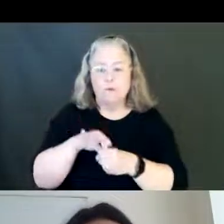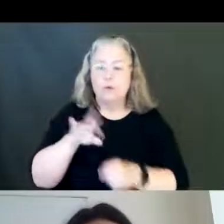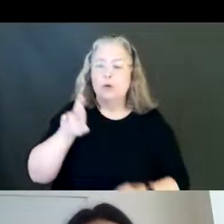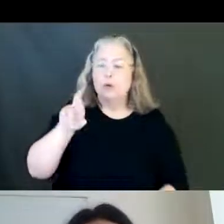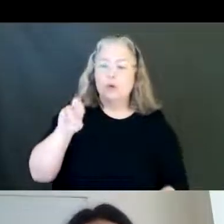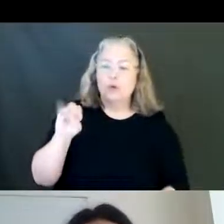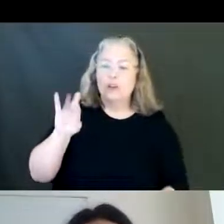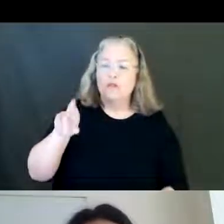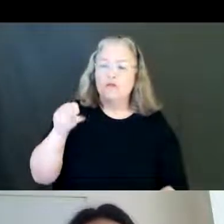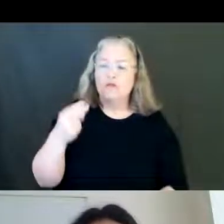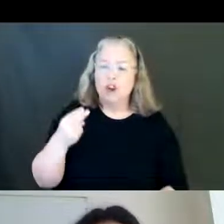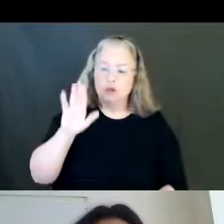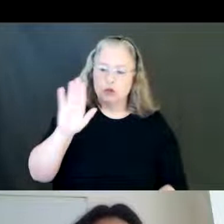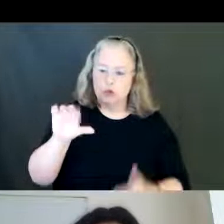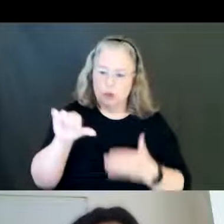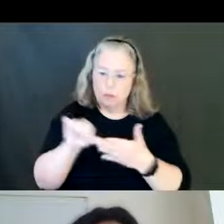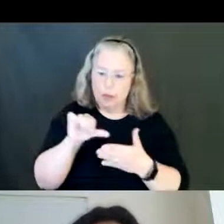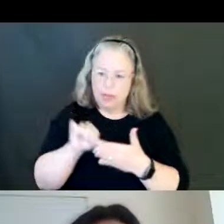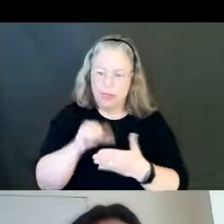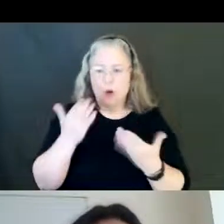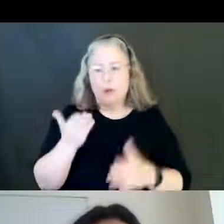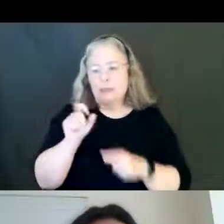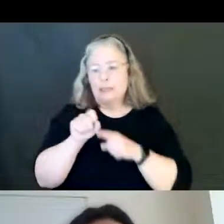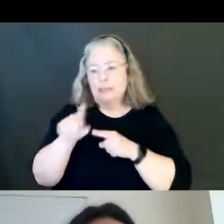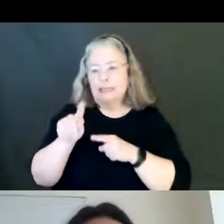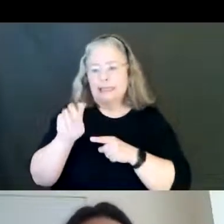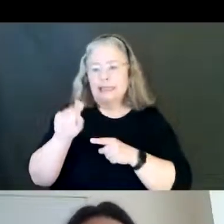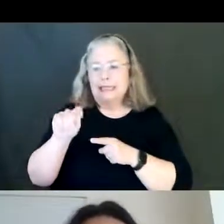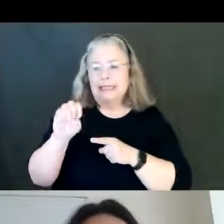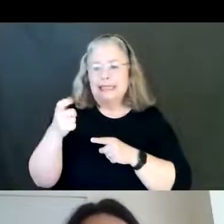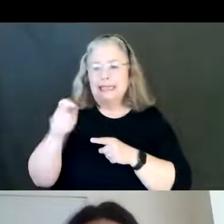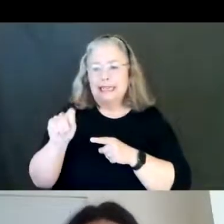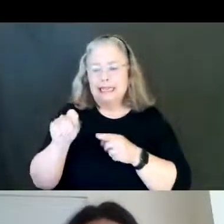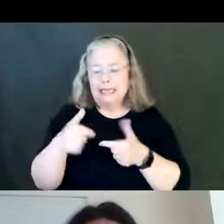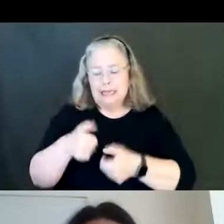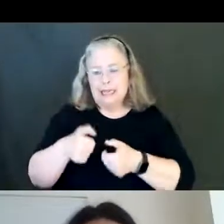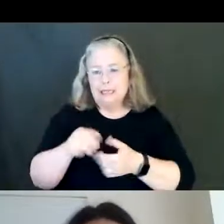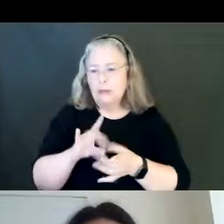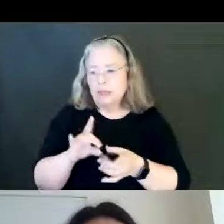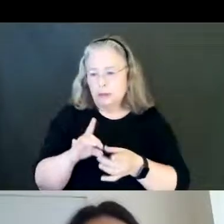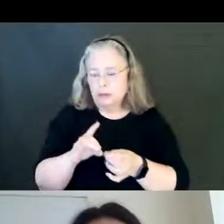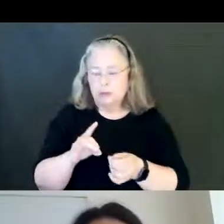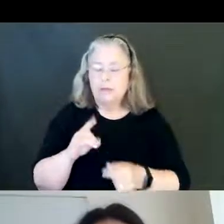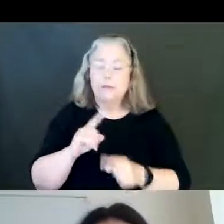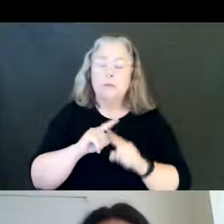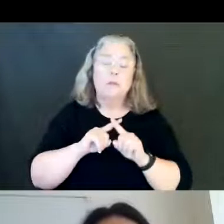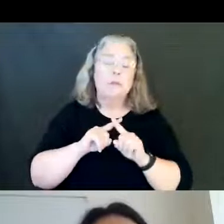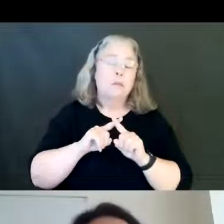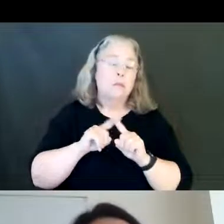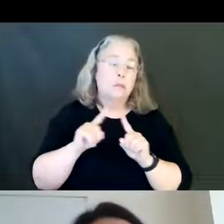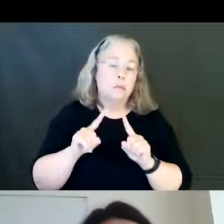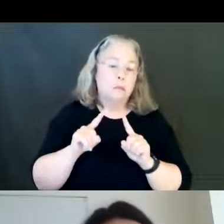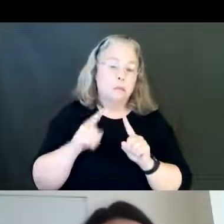page, or you might have to send an additional text message. But I believe that